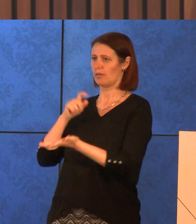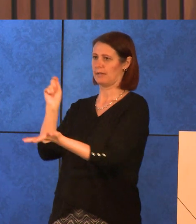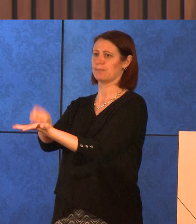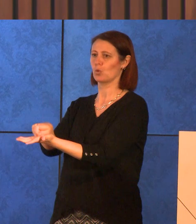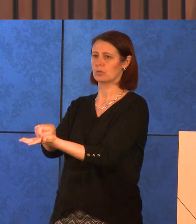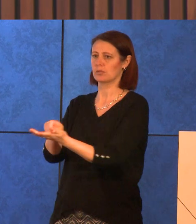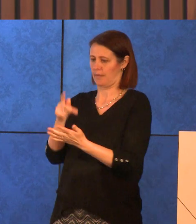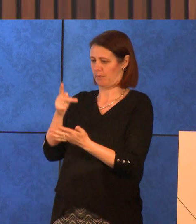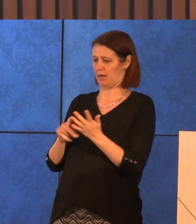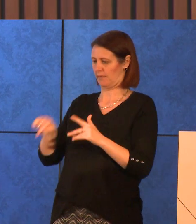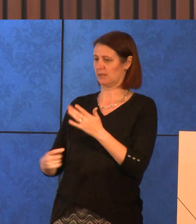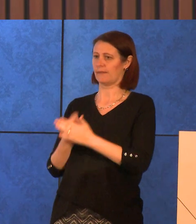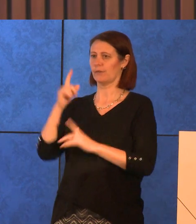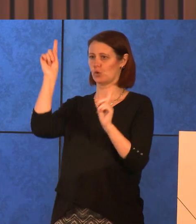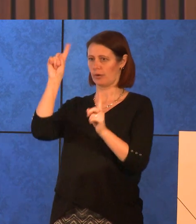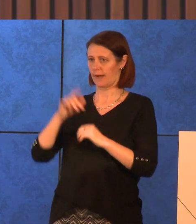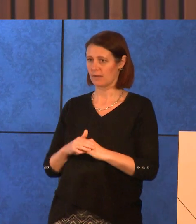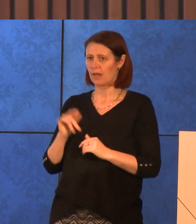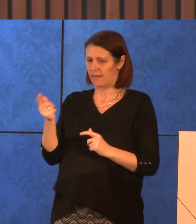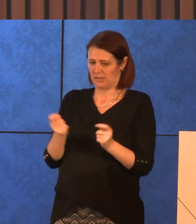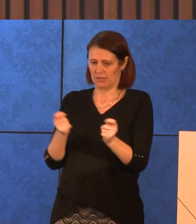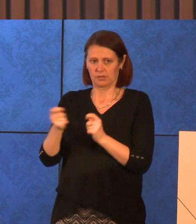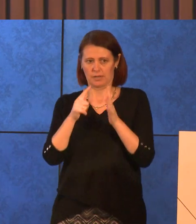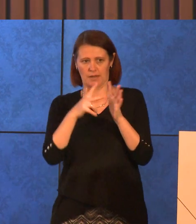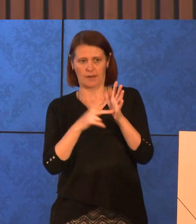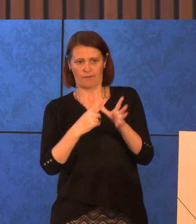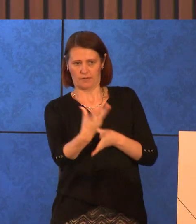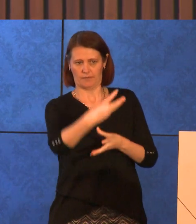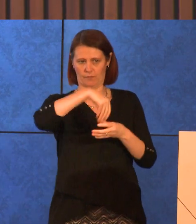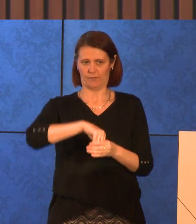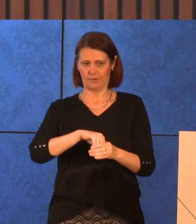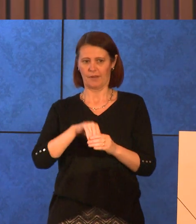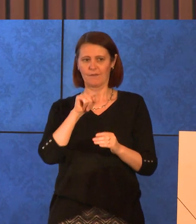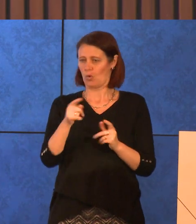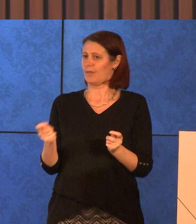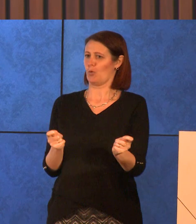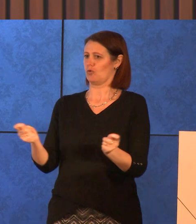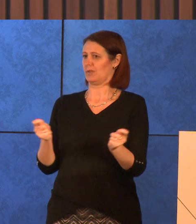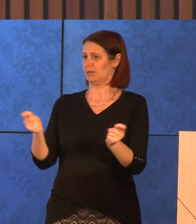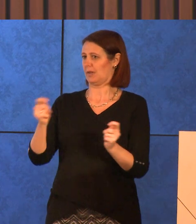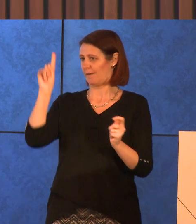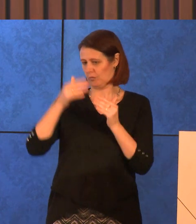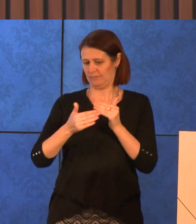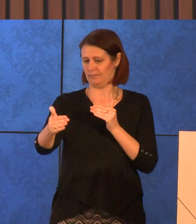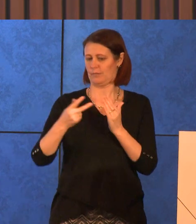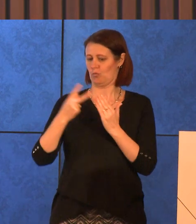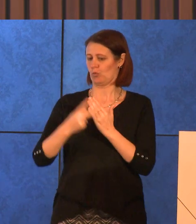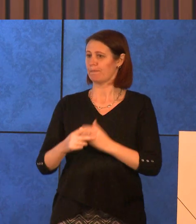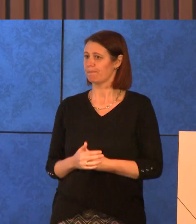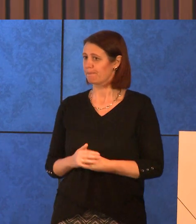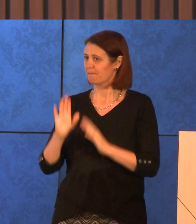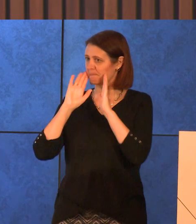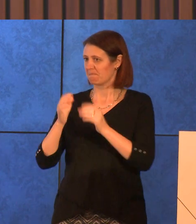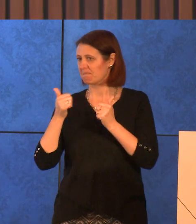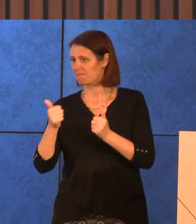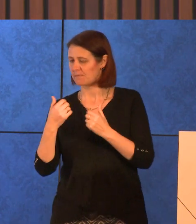sponsored part of this event and facilitated Eva's participation as the moderator for the rest of the program, which is fantastic.